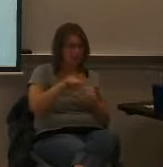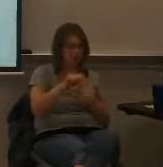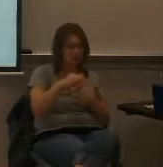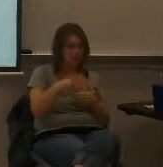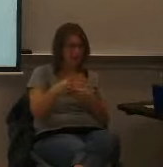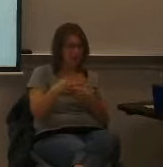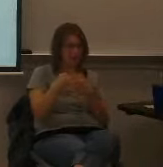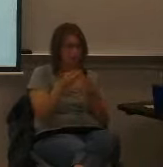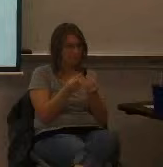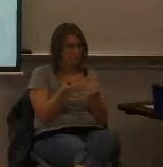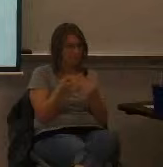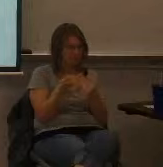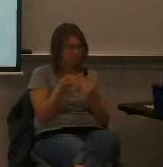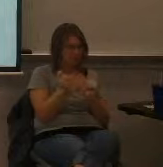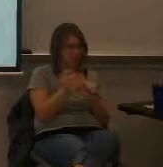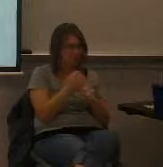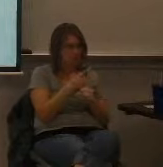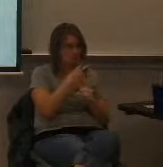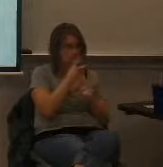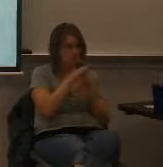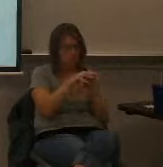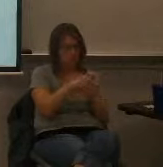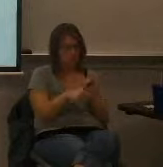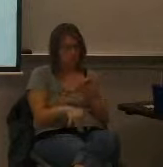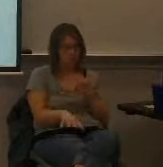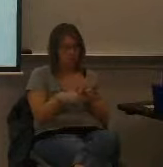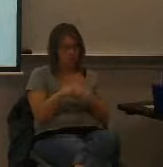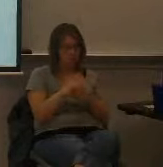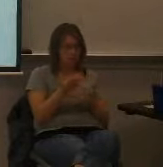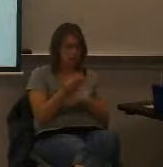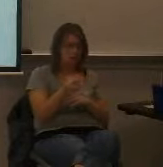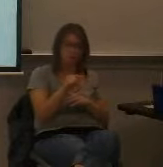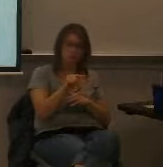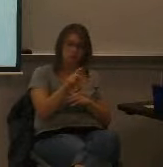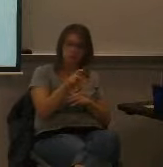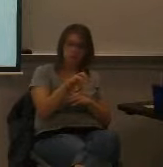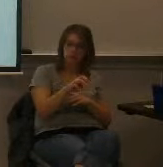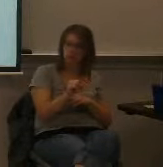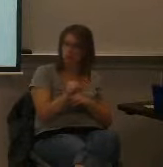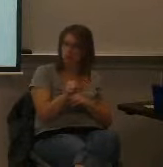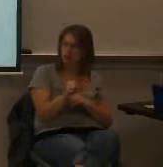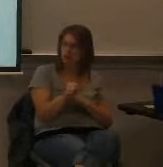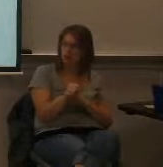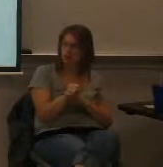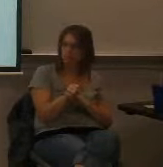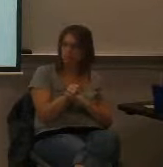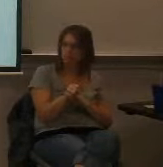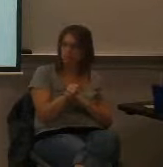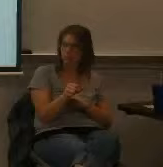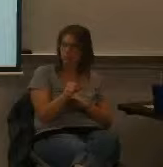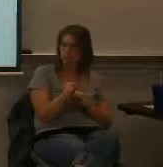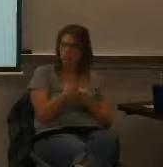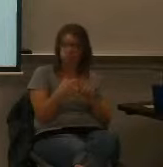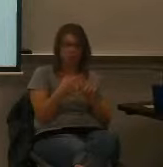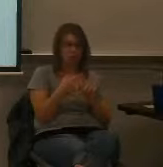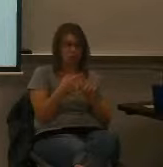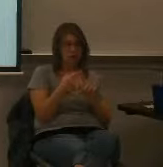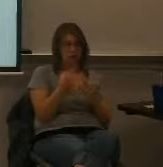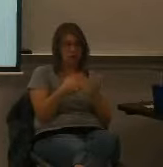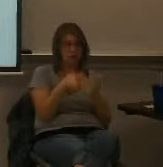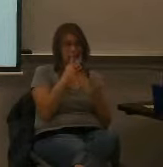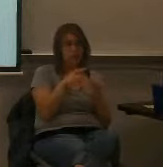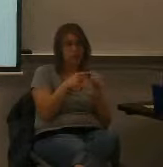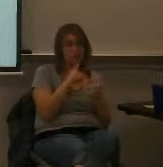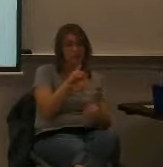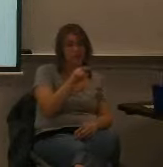bit, and you can get water flowing down in through these streams. And what I talked about was the lakes